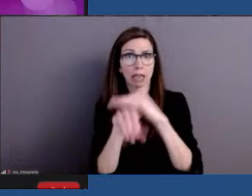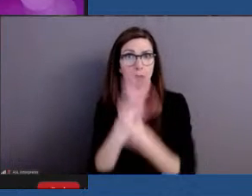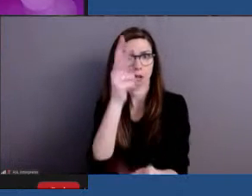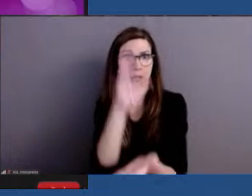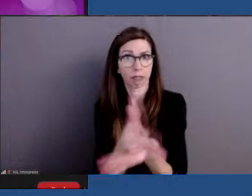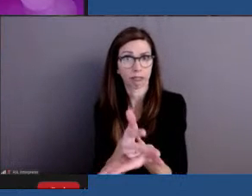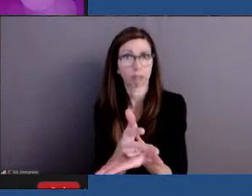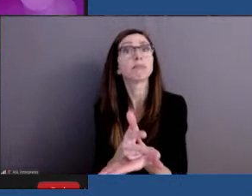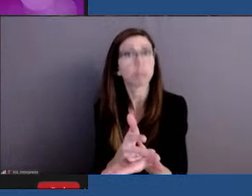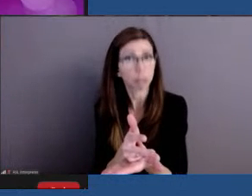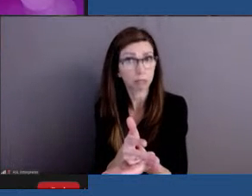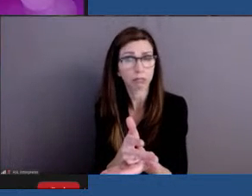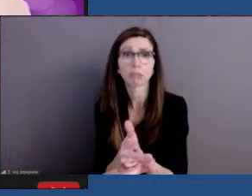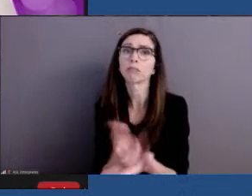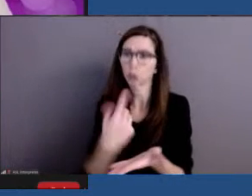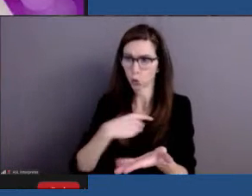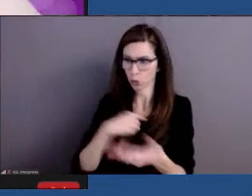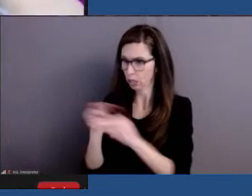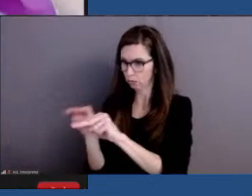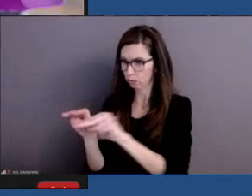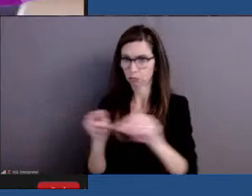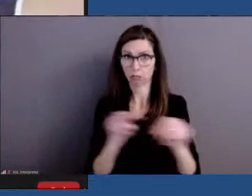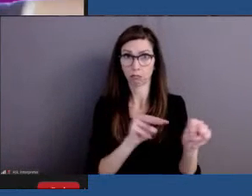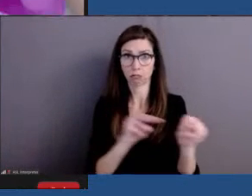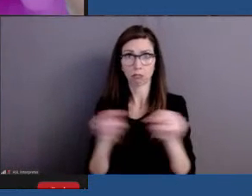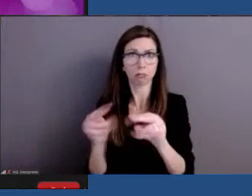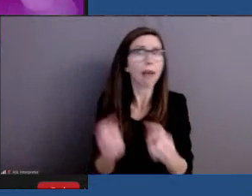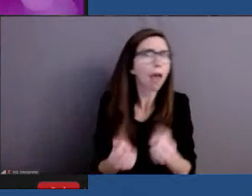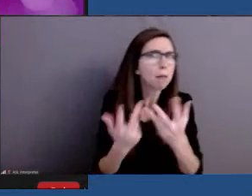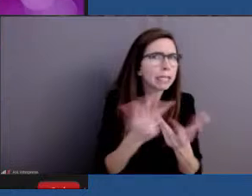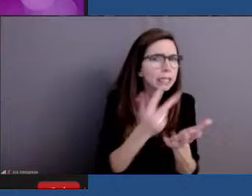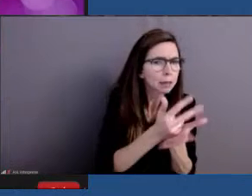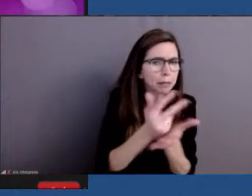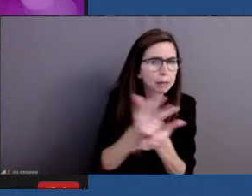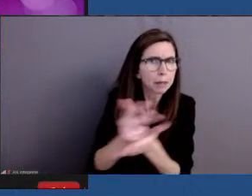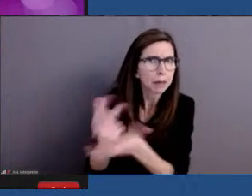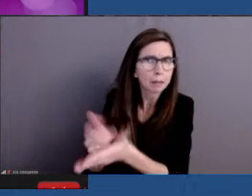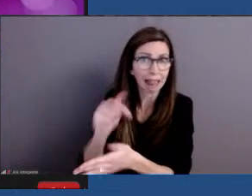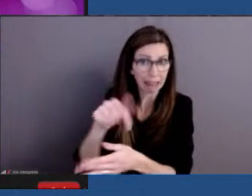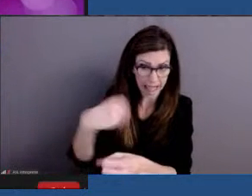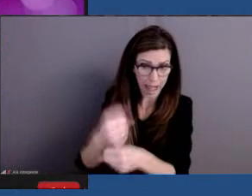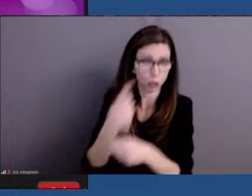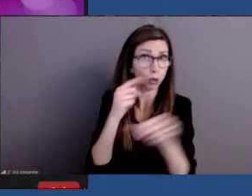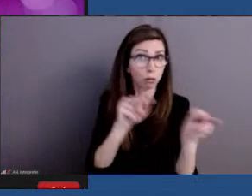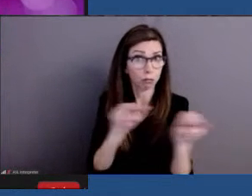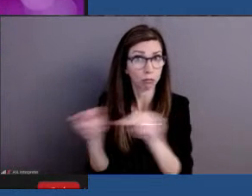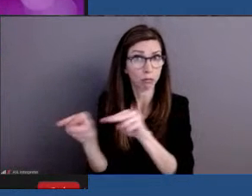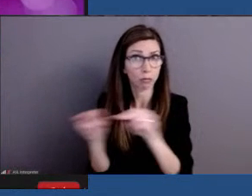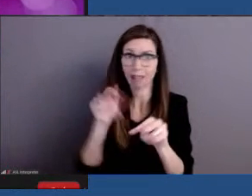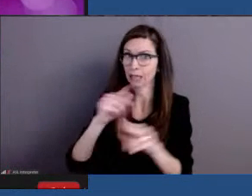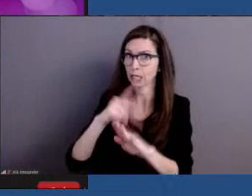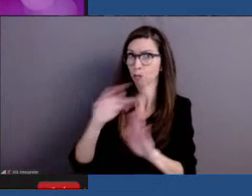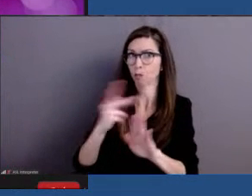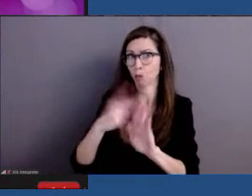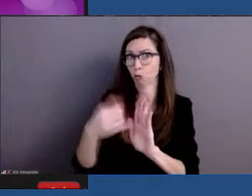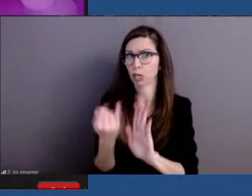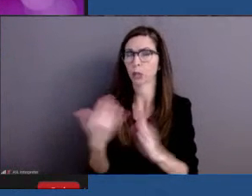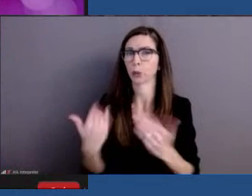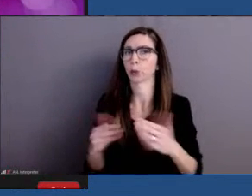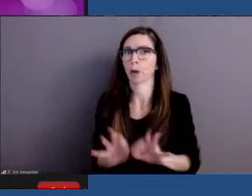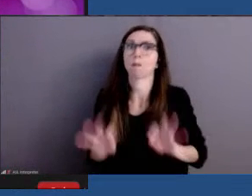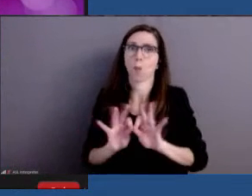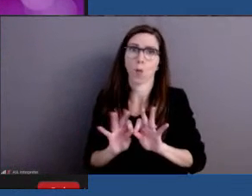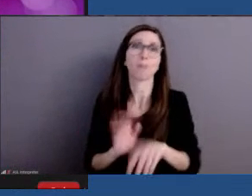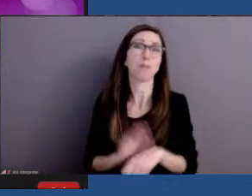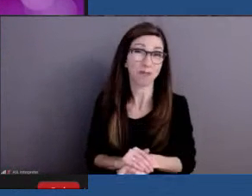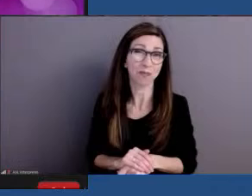We continue to carefully monitor our accessible parking spaces this year, and this is a project that's really close to our hearts. And